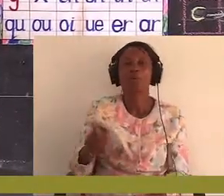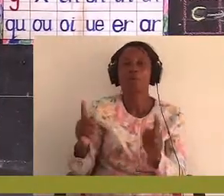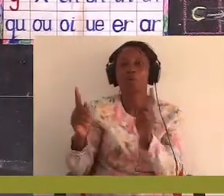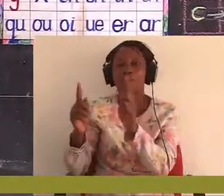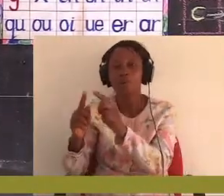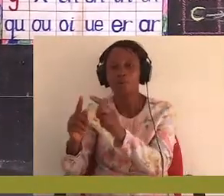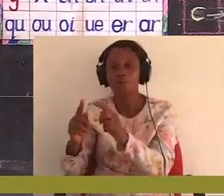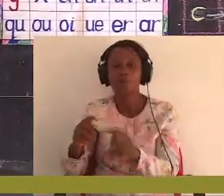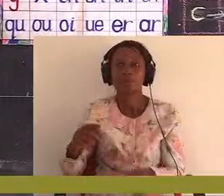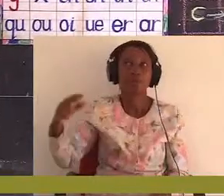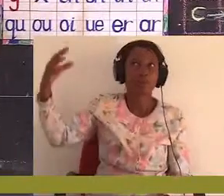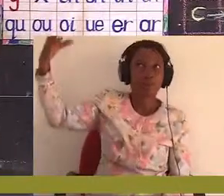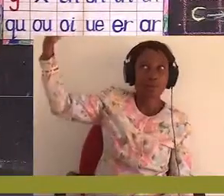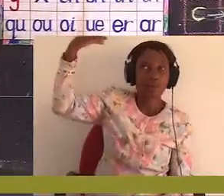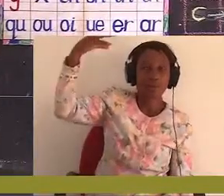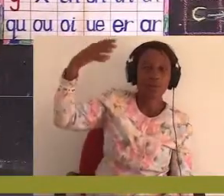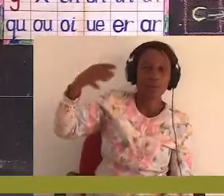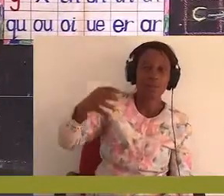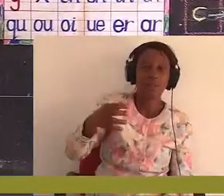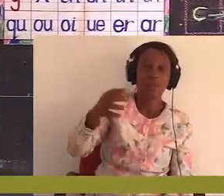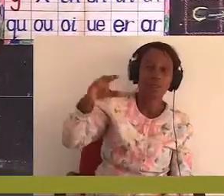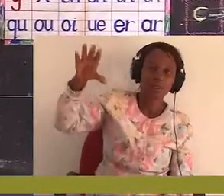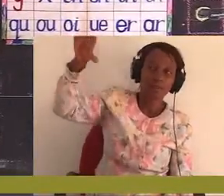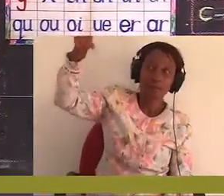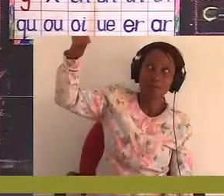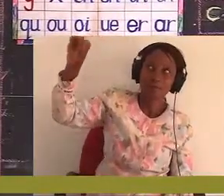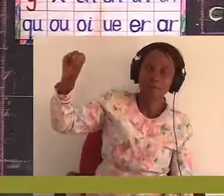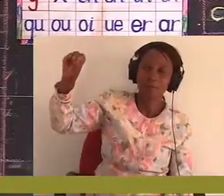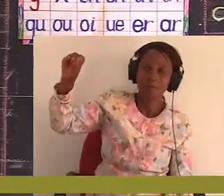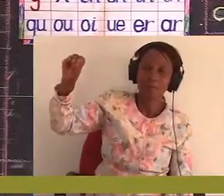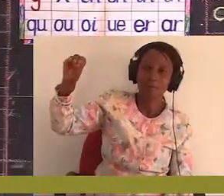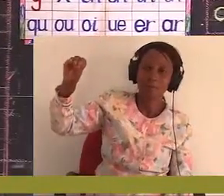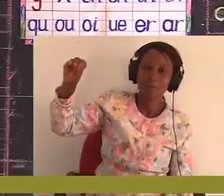switch from his bed.